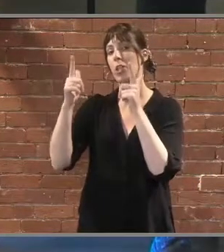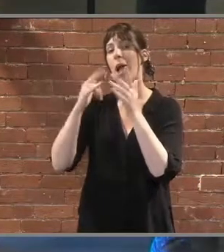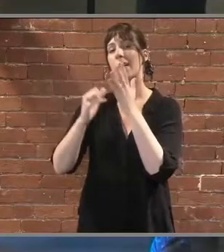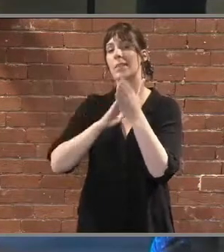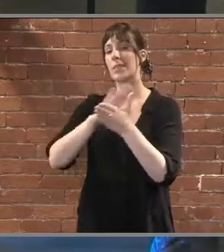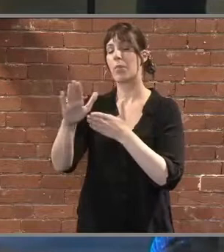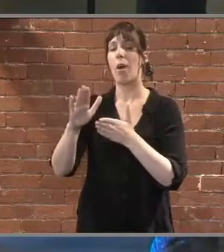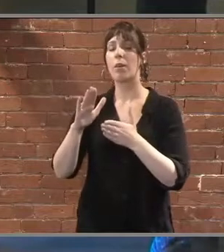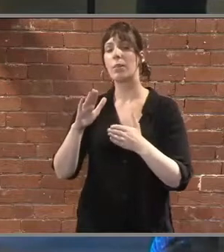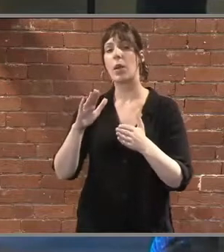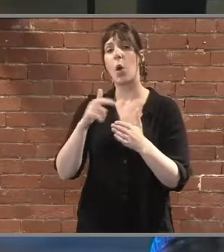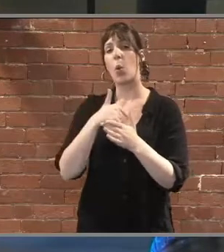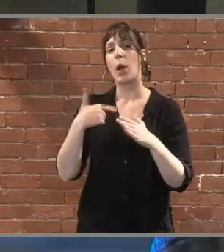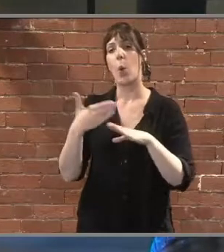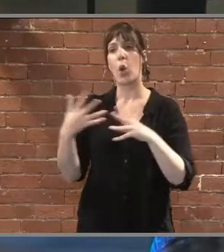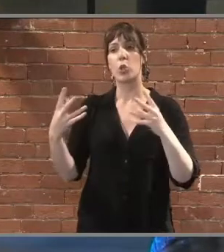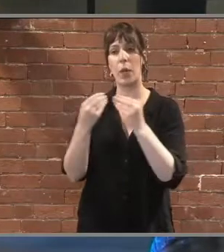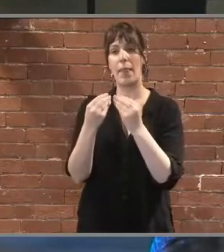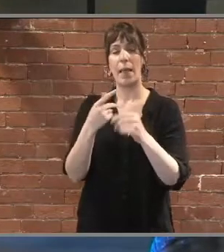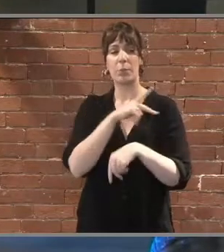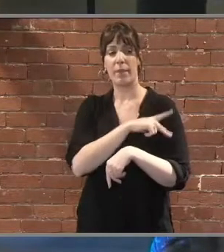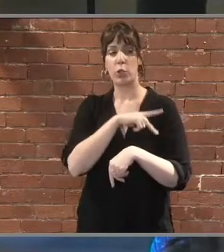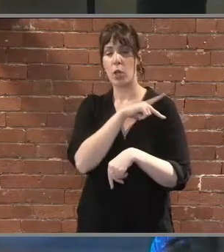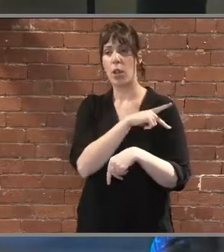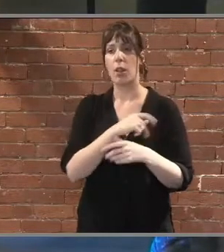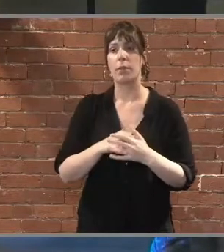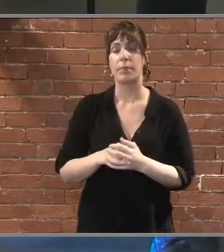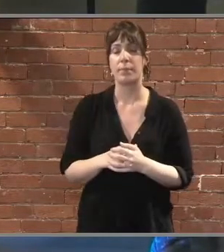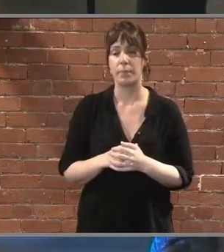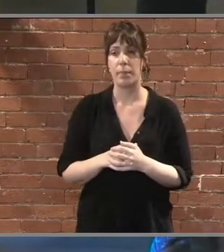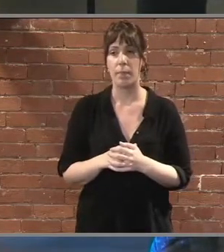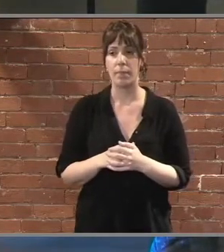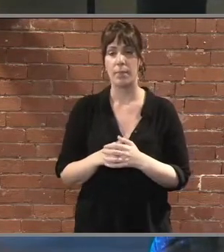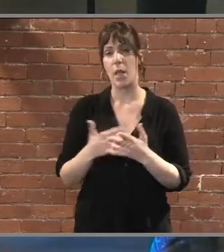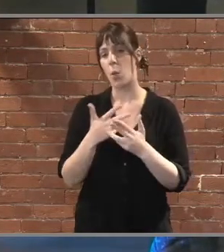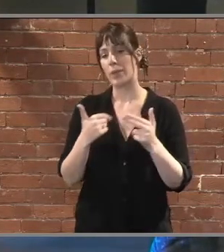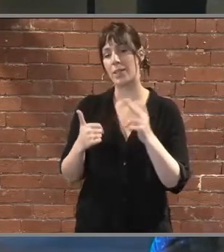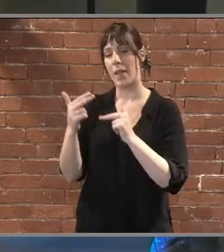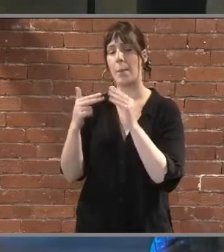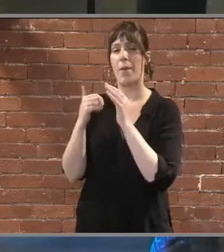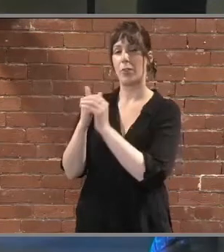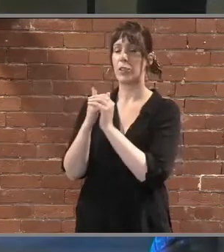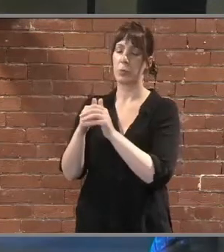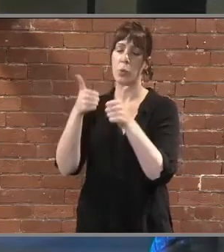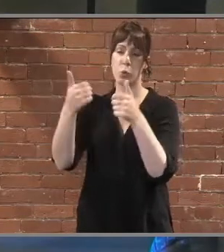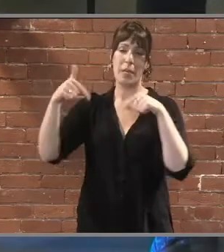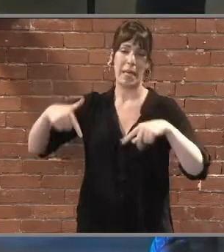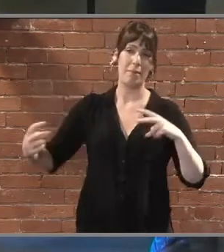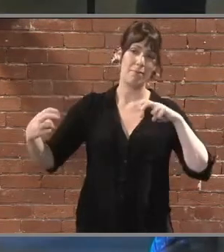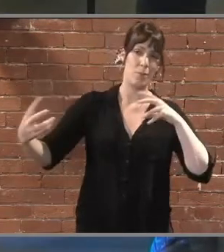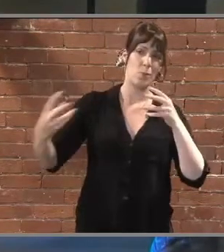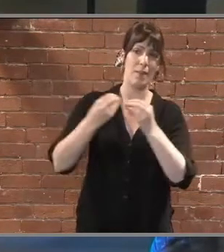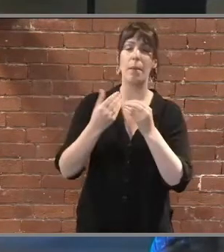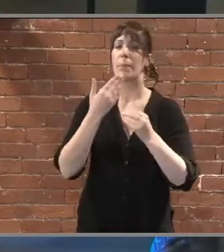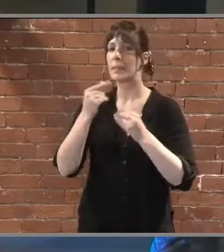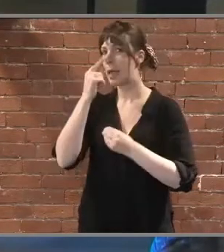level. And through that business, we've also formed a friendship. So it's great to be here with you today. So I guess tell us what you've been up